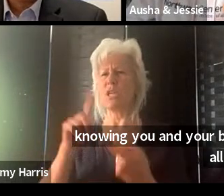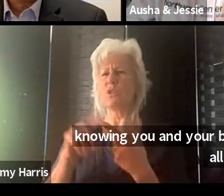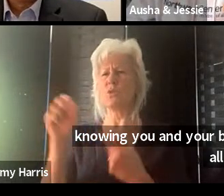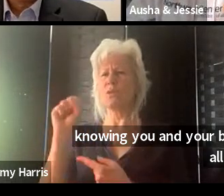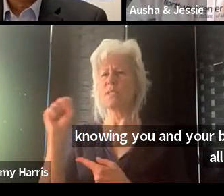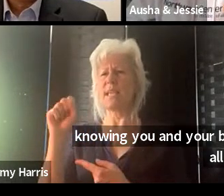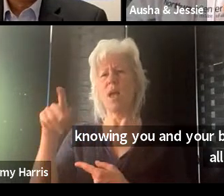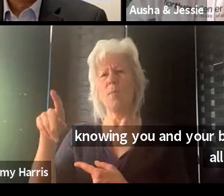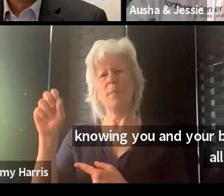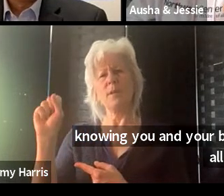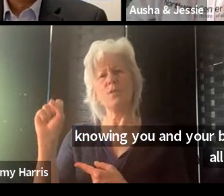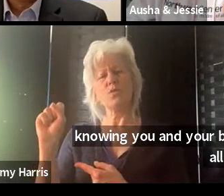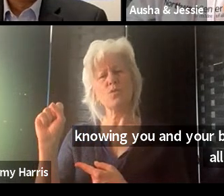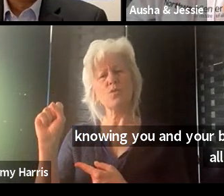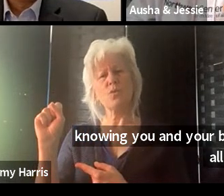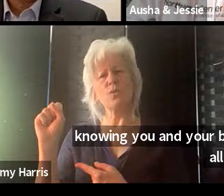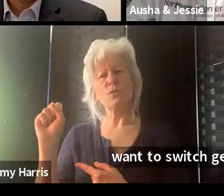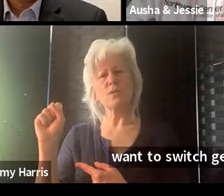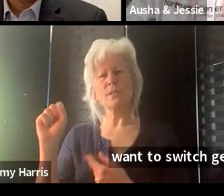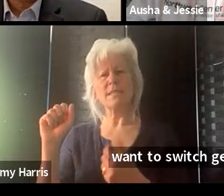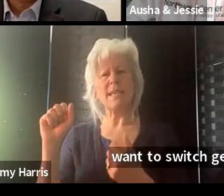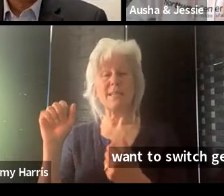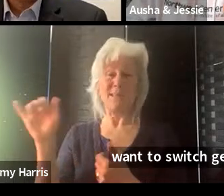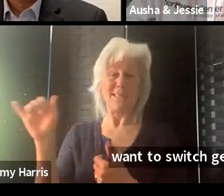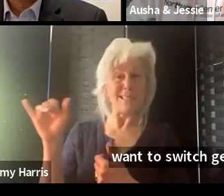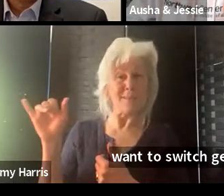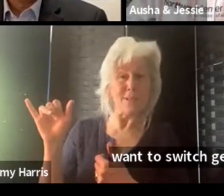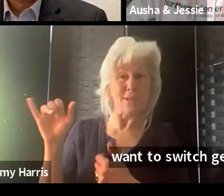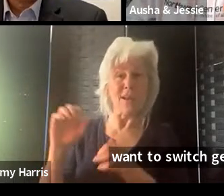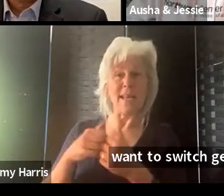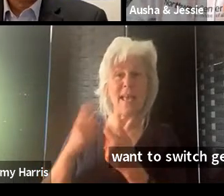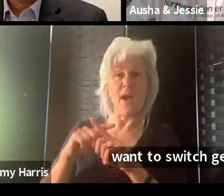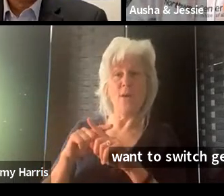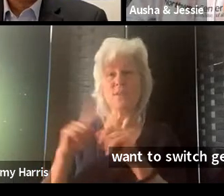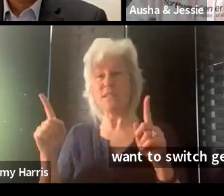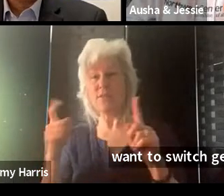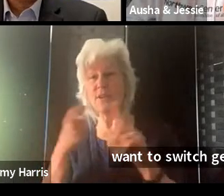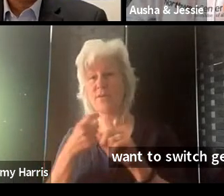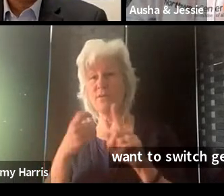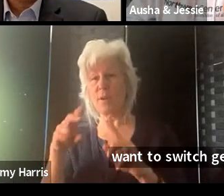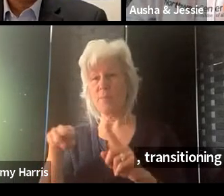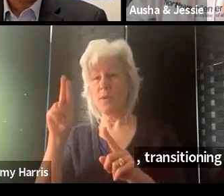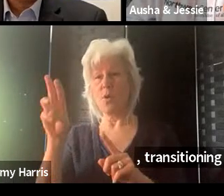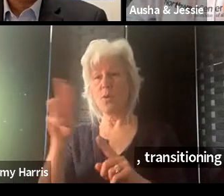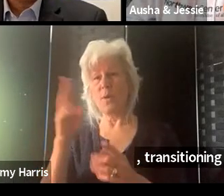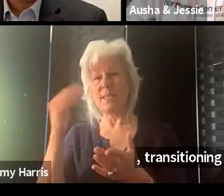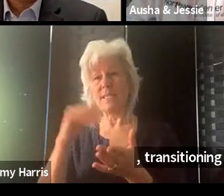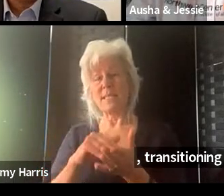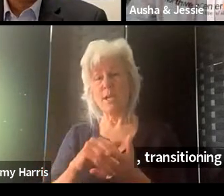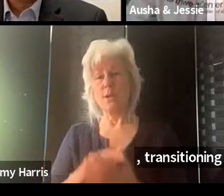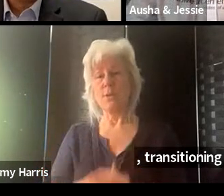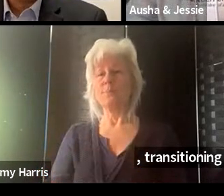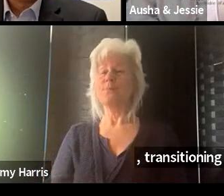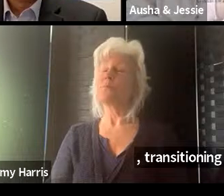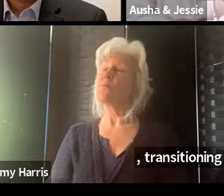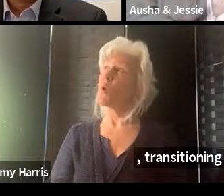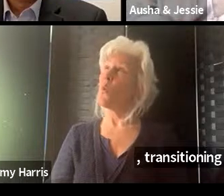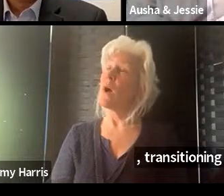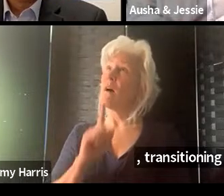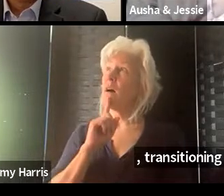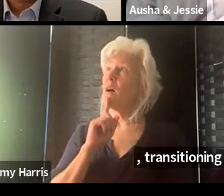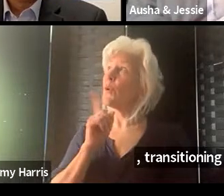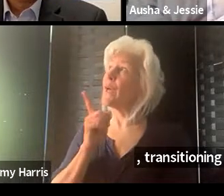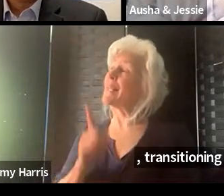Public Schools been similar and then been different from your experience at Northwest Center? So truthfully,